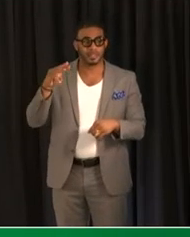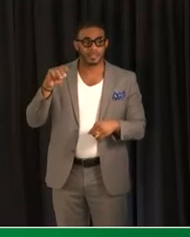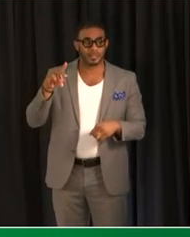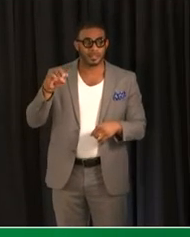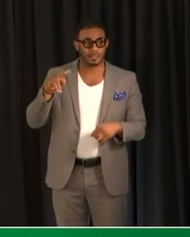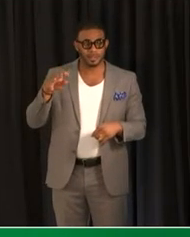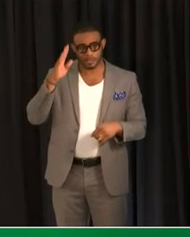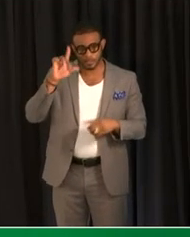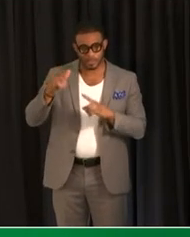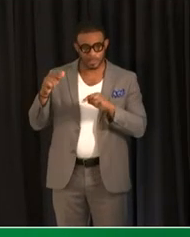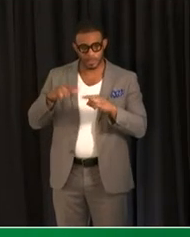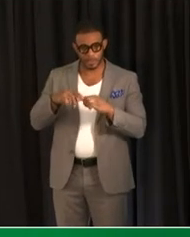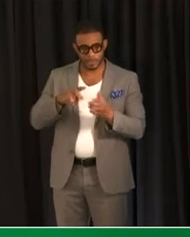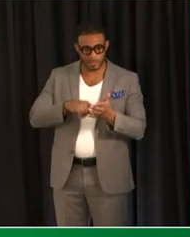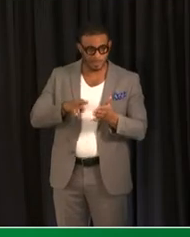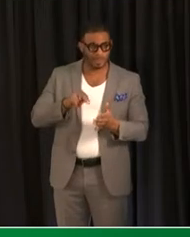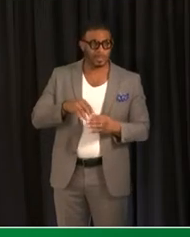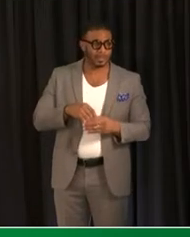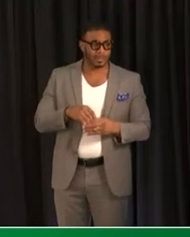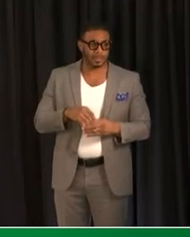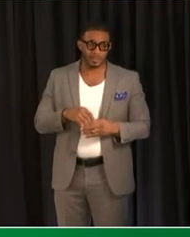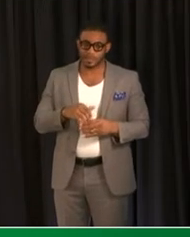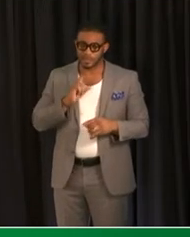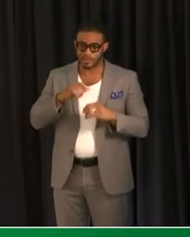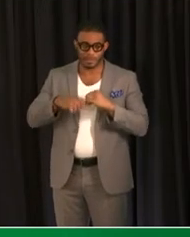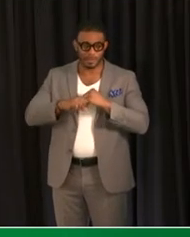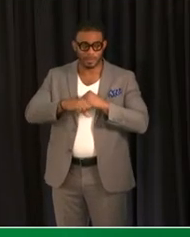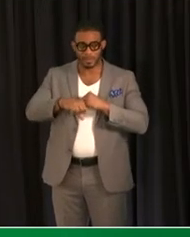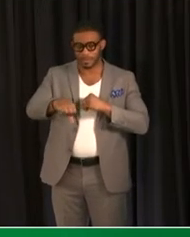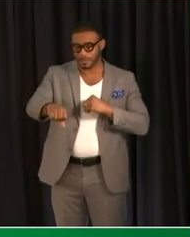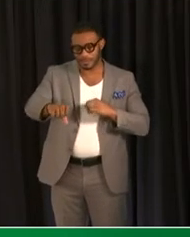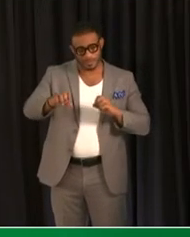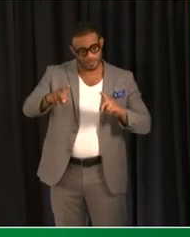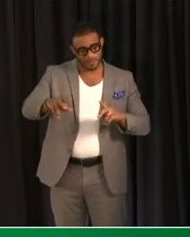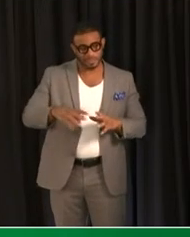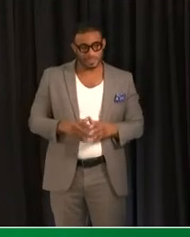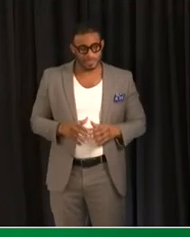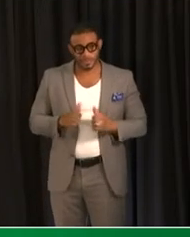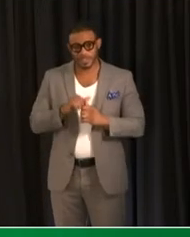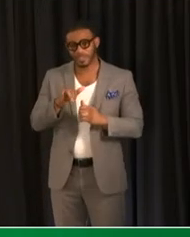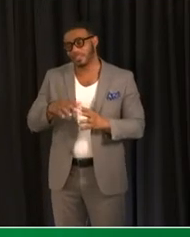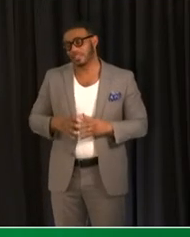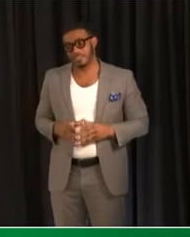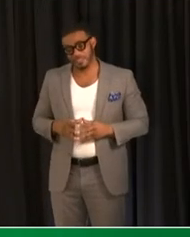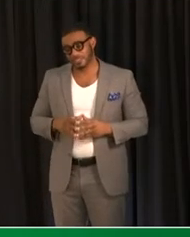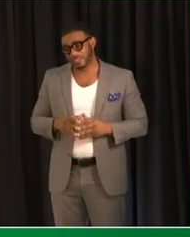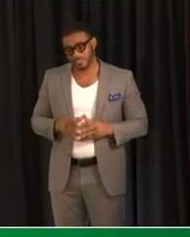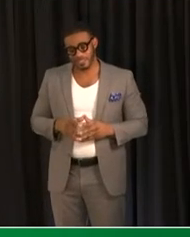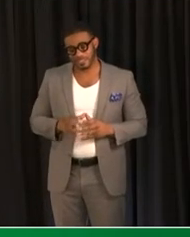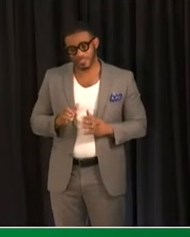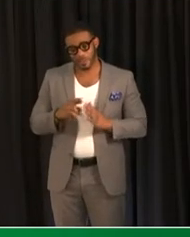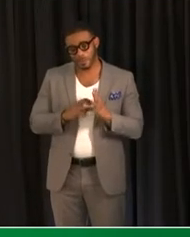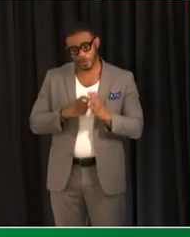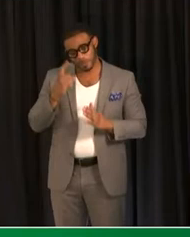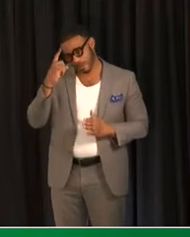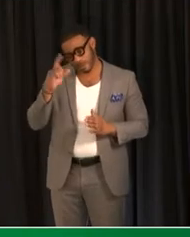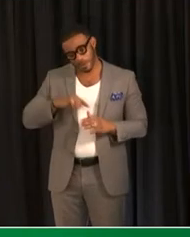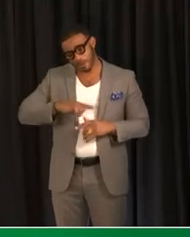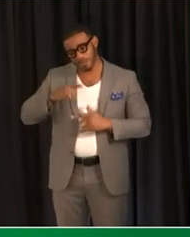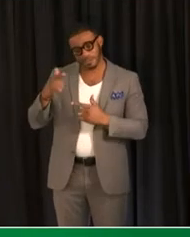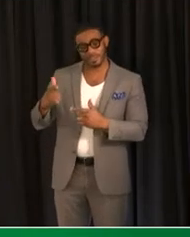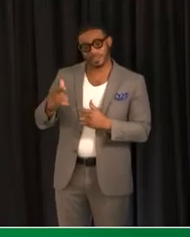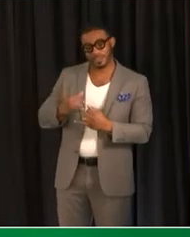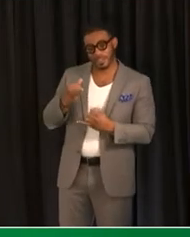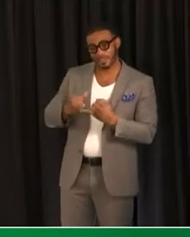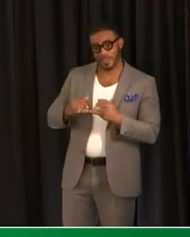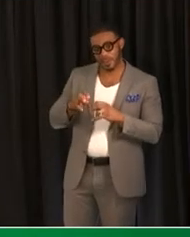know that when you came to the check-in, we talked for as long as we needed to. And with that rule in mind, I